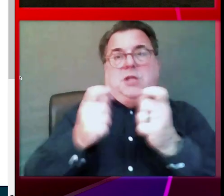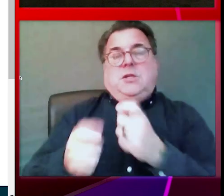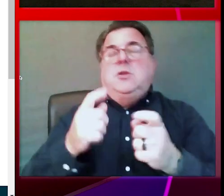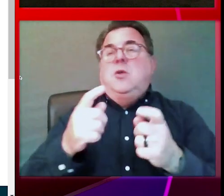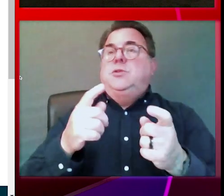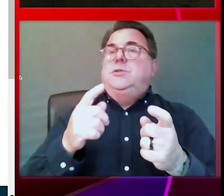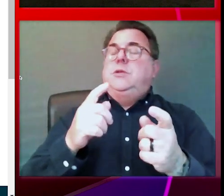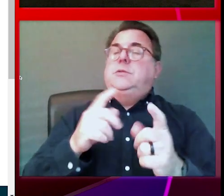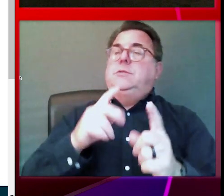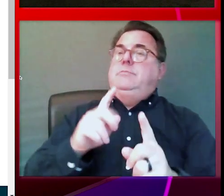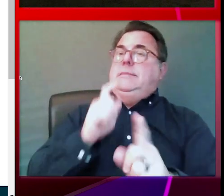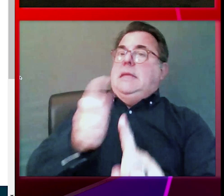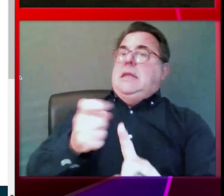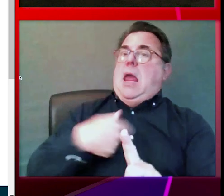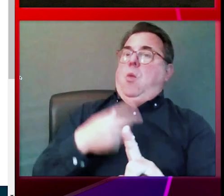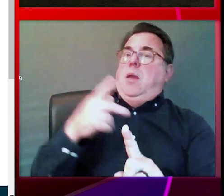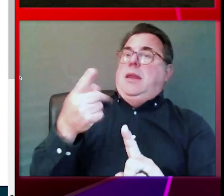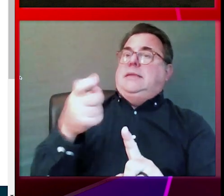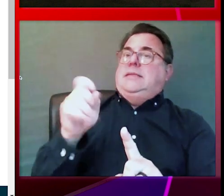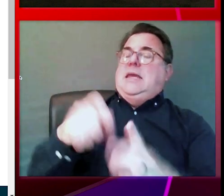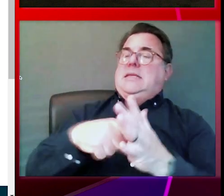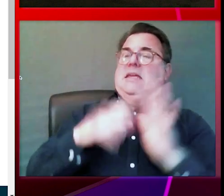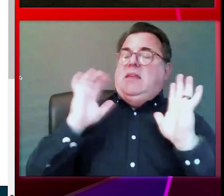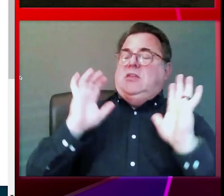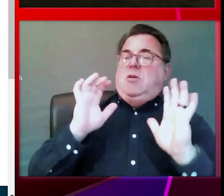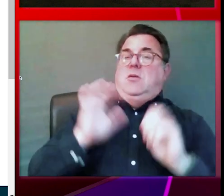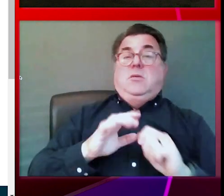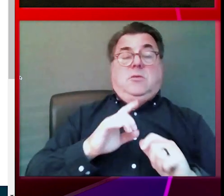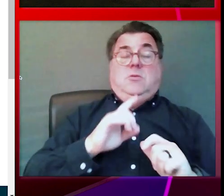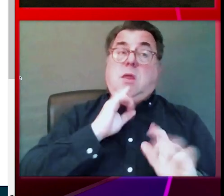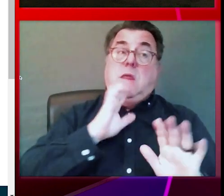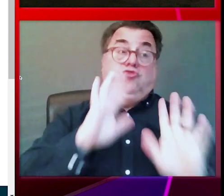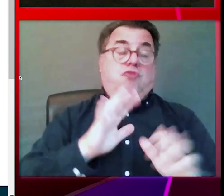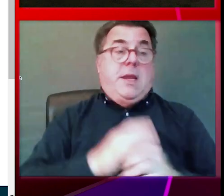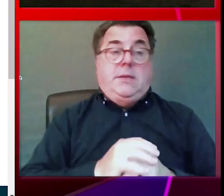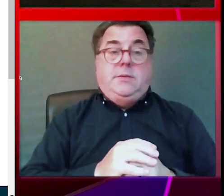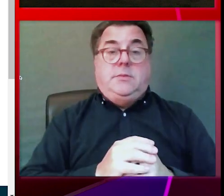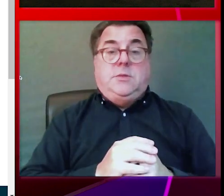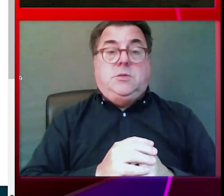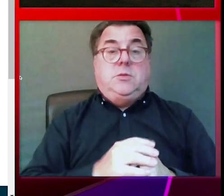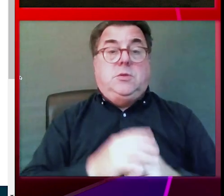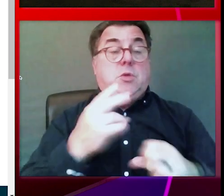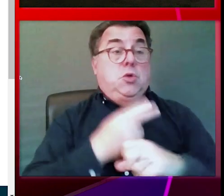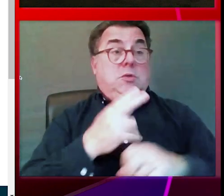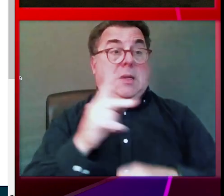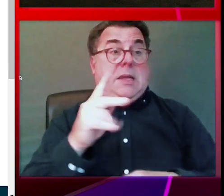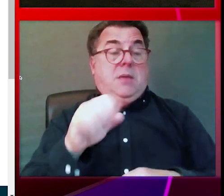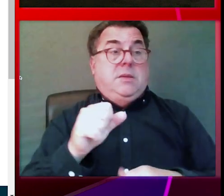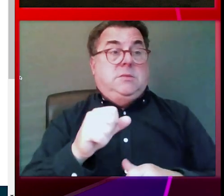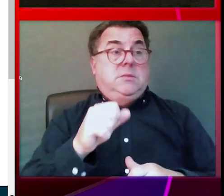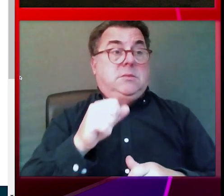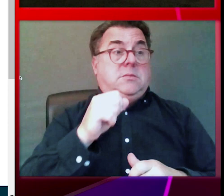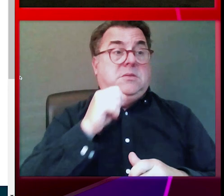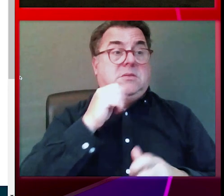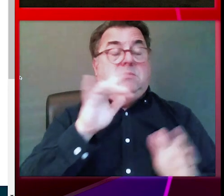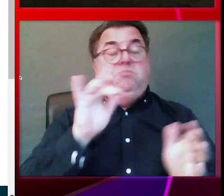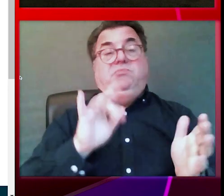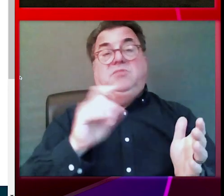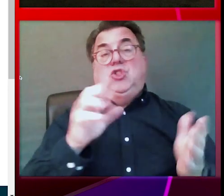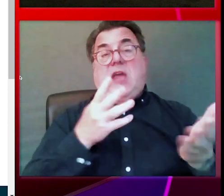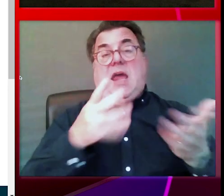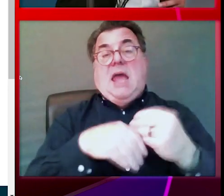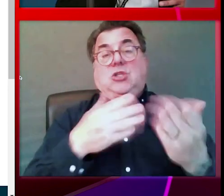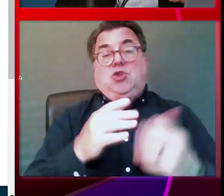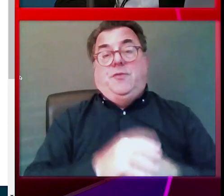you want to use an XKS key. Yeah. Yeah. Okay. That's really a great pattern that is used by the KMS, so it doesn't change anything for the services. So